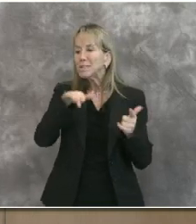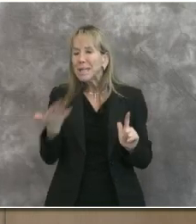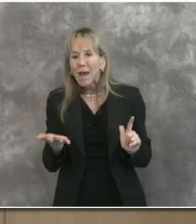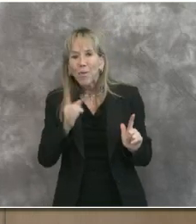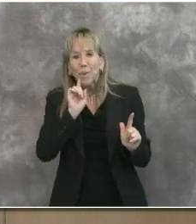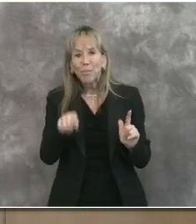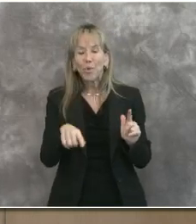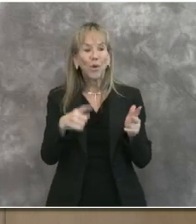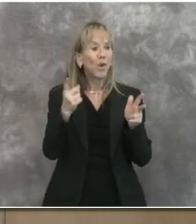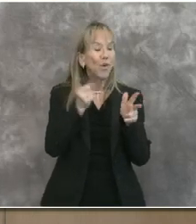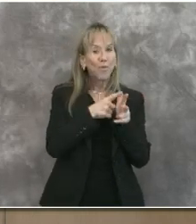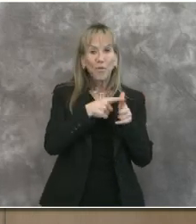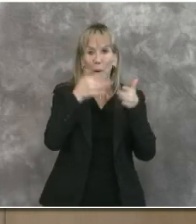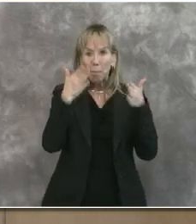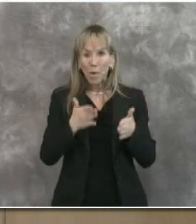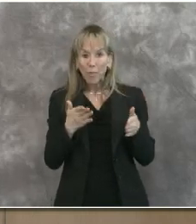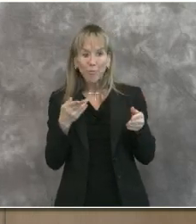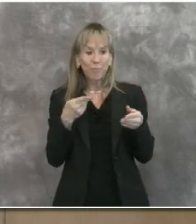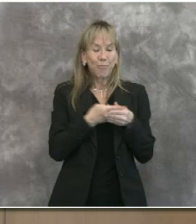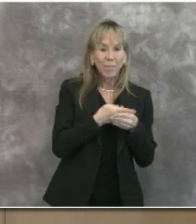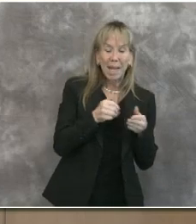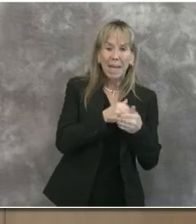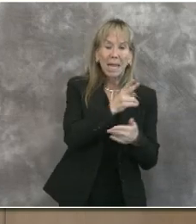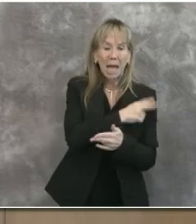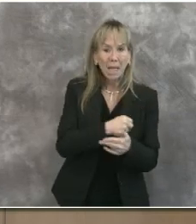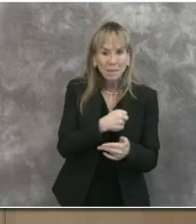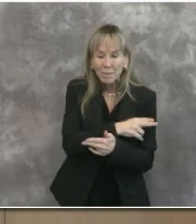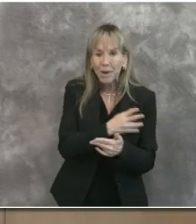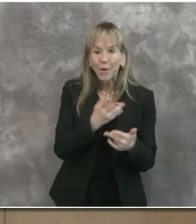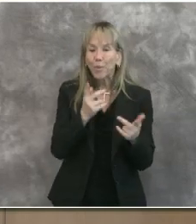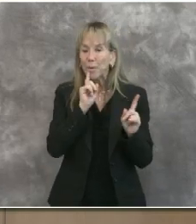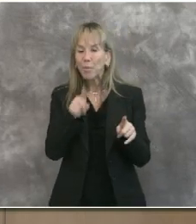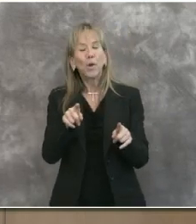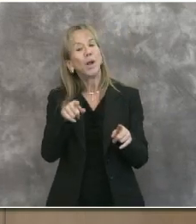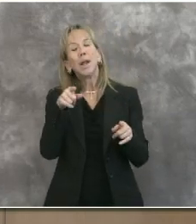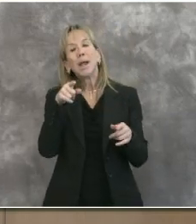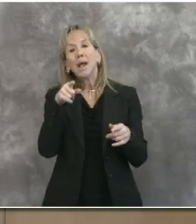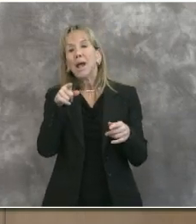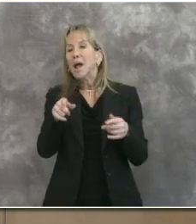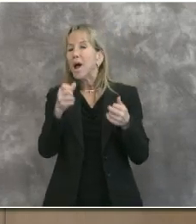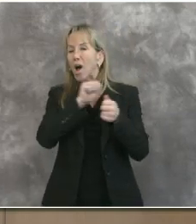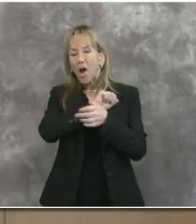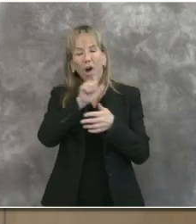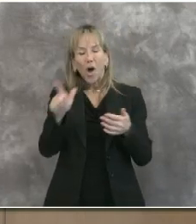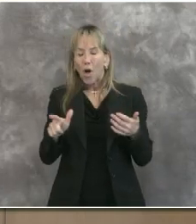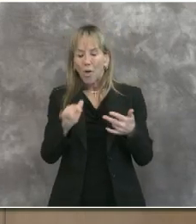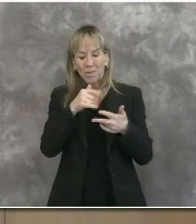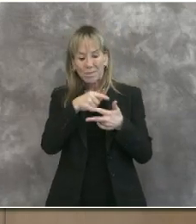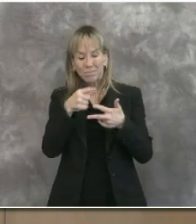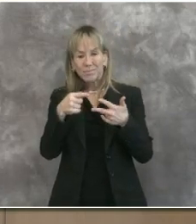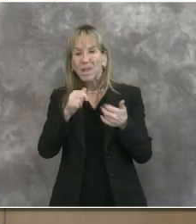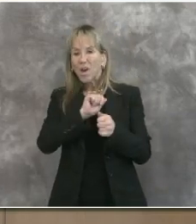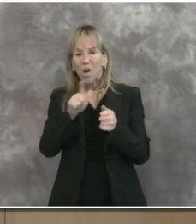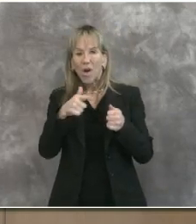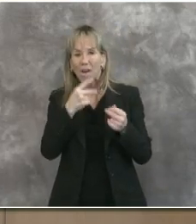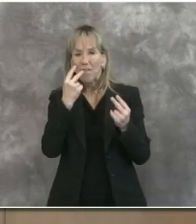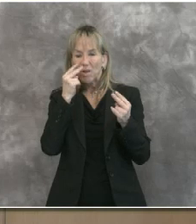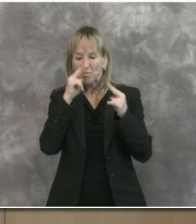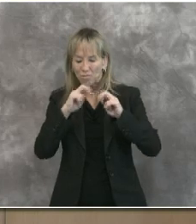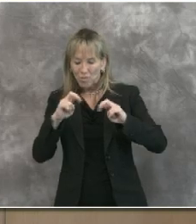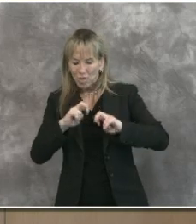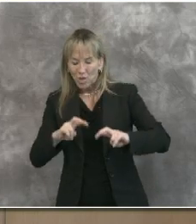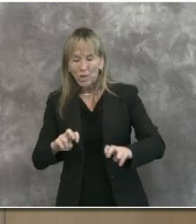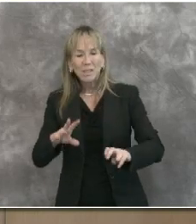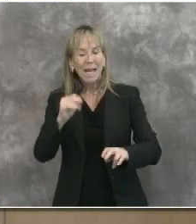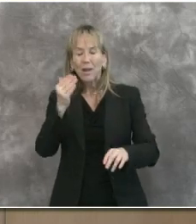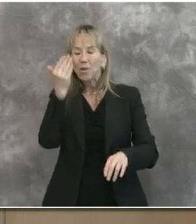reported, has looked back and understood that the virus was actually present and potentially being transmitted from person to